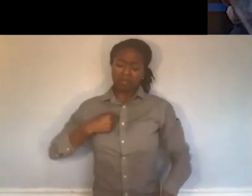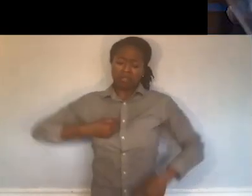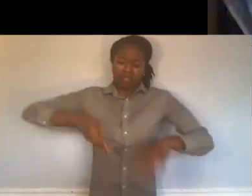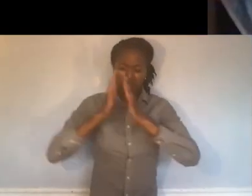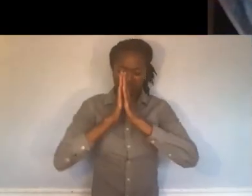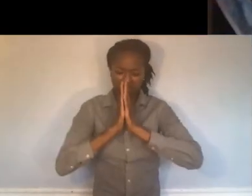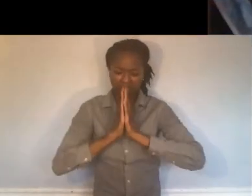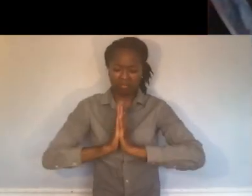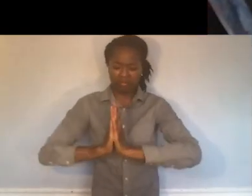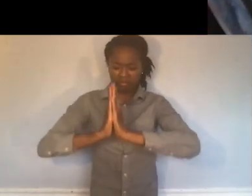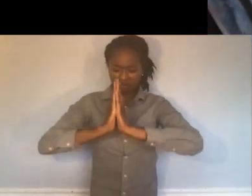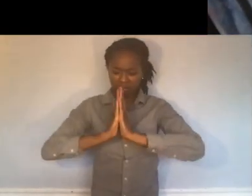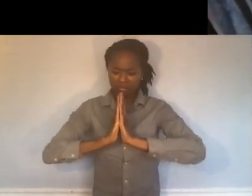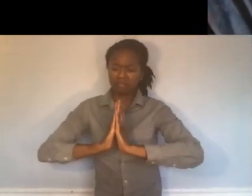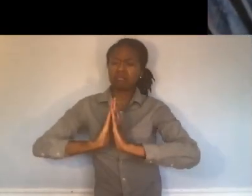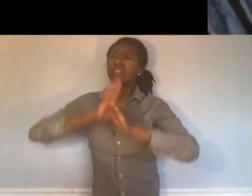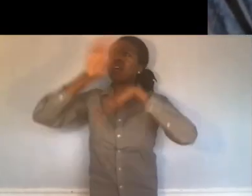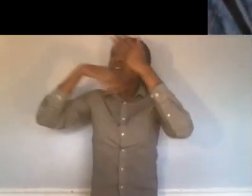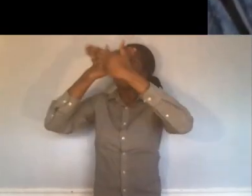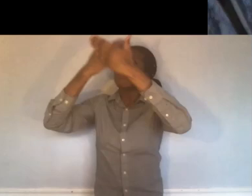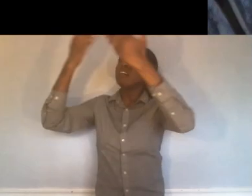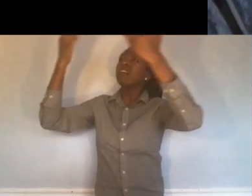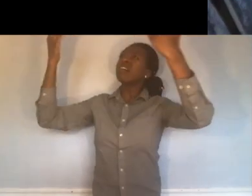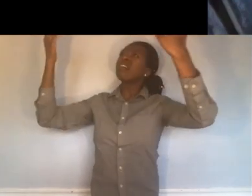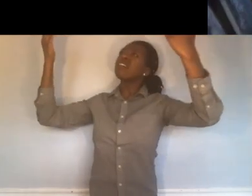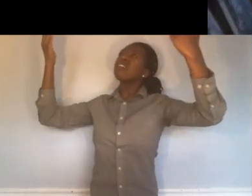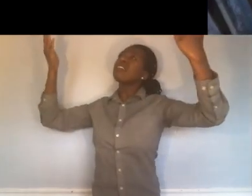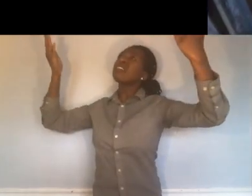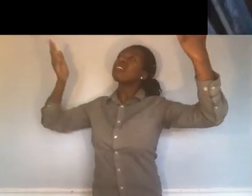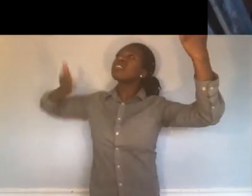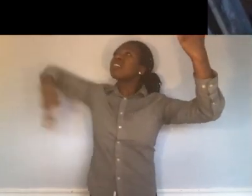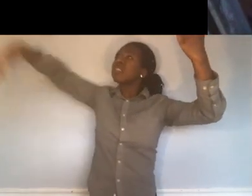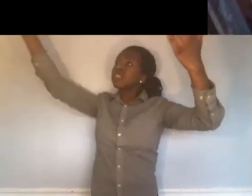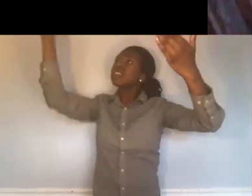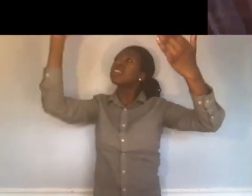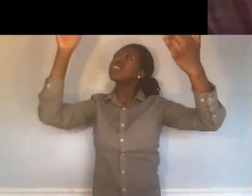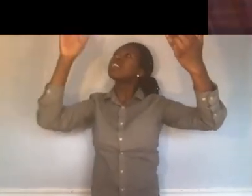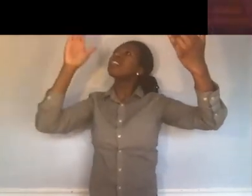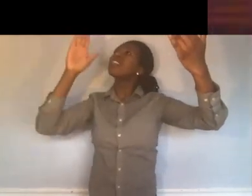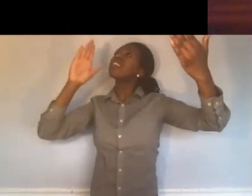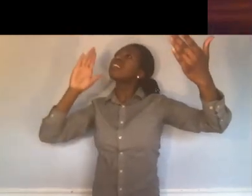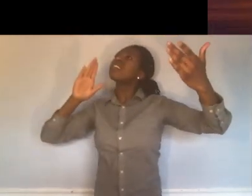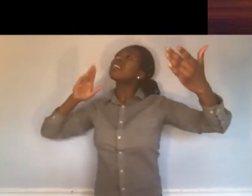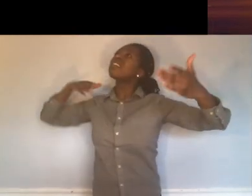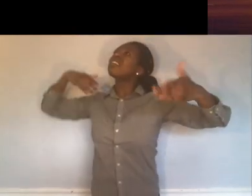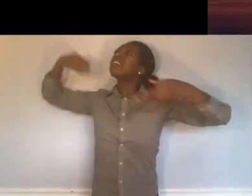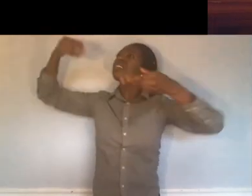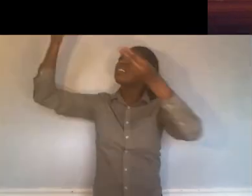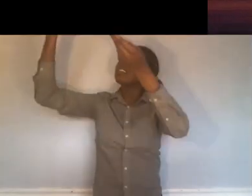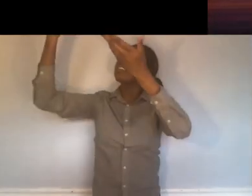I'm looking for answers, love, in the